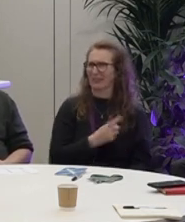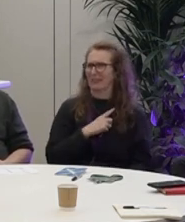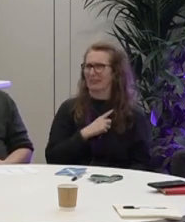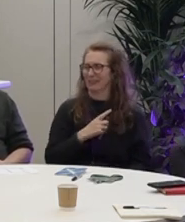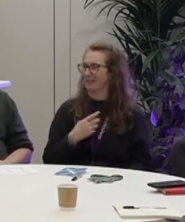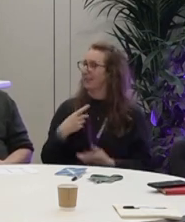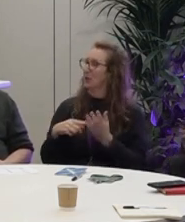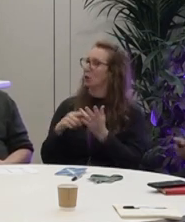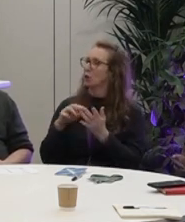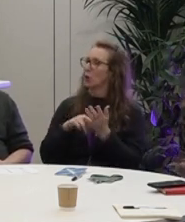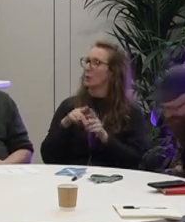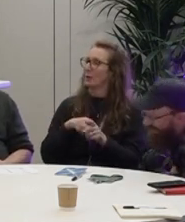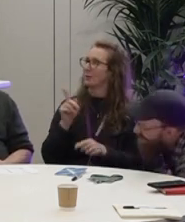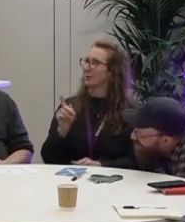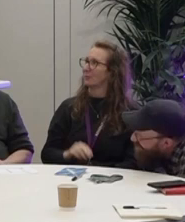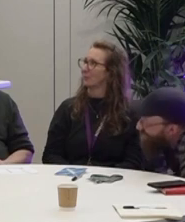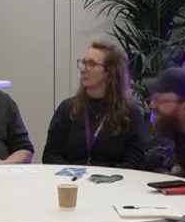Tony.